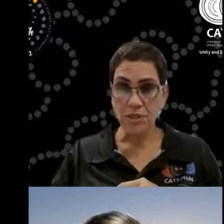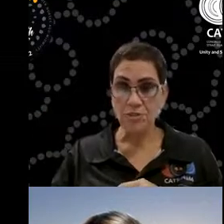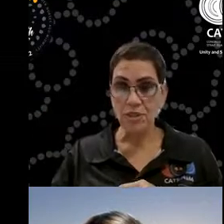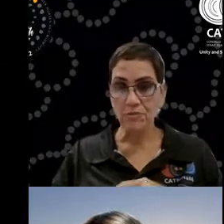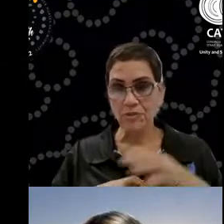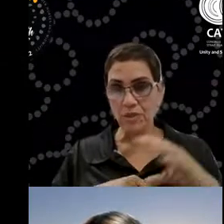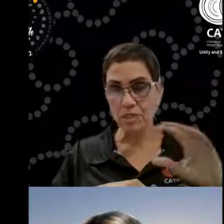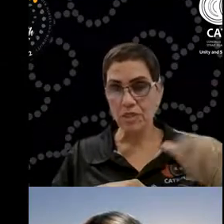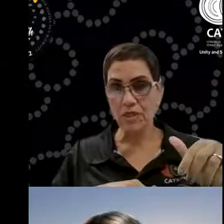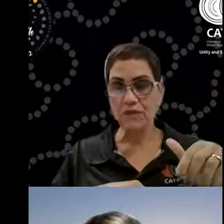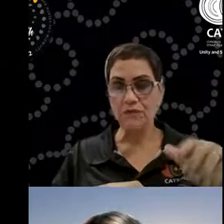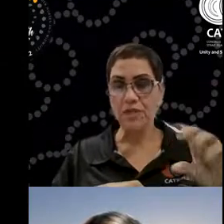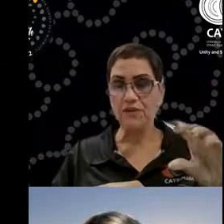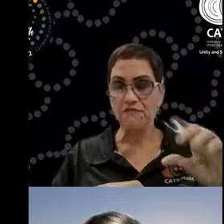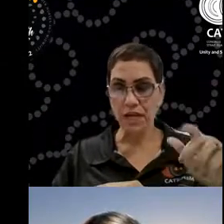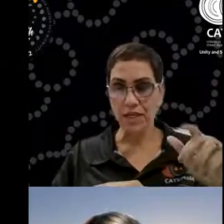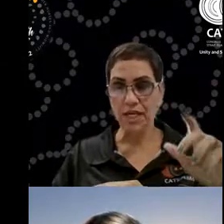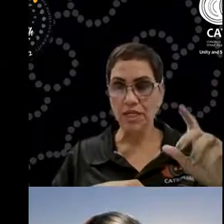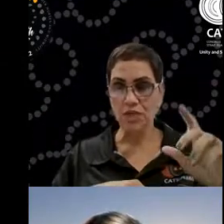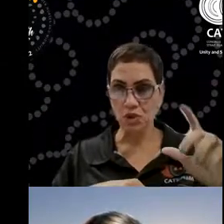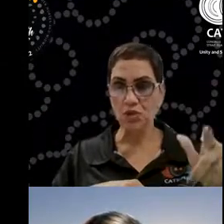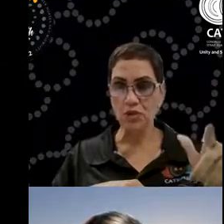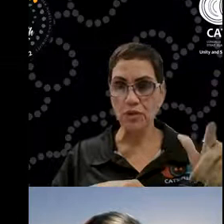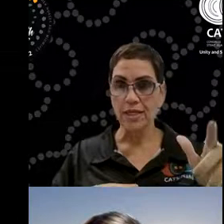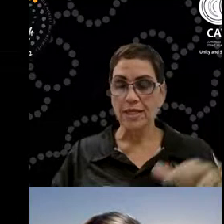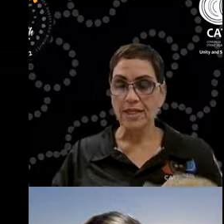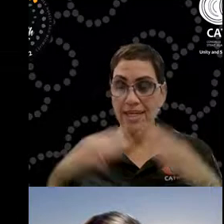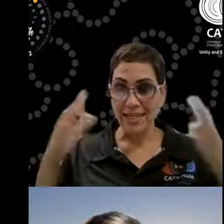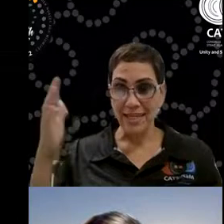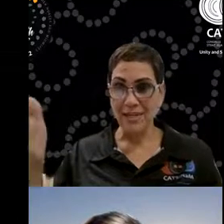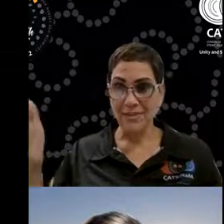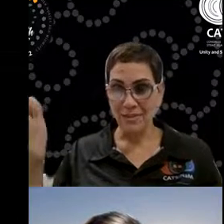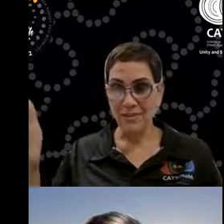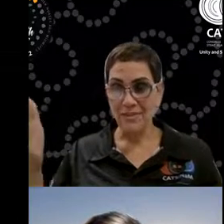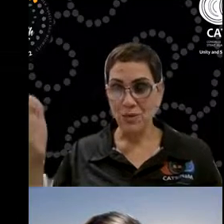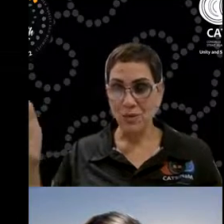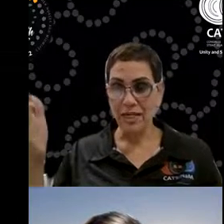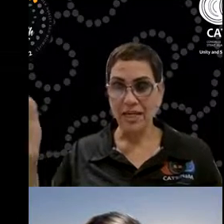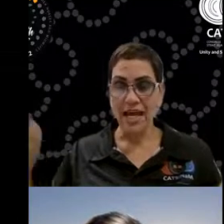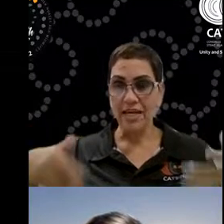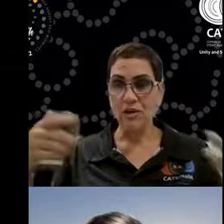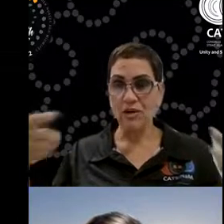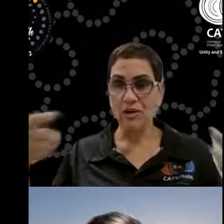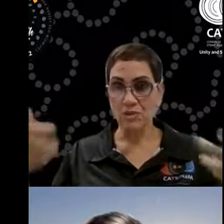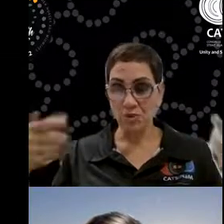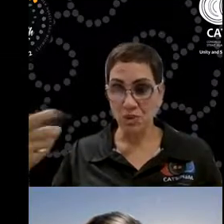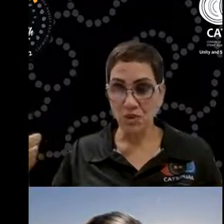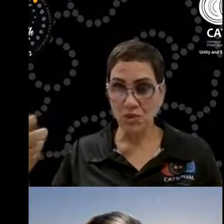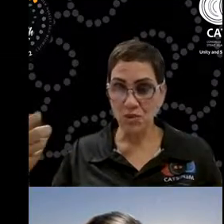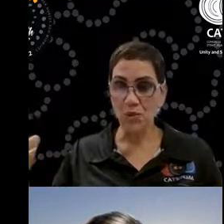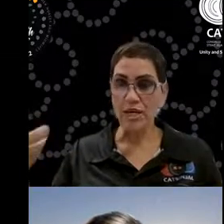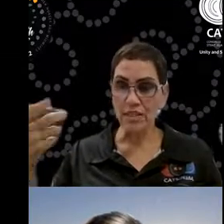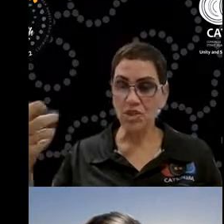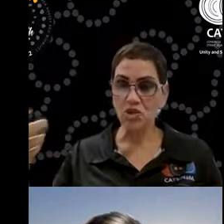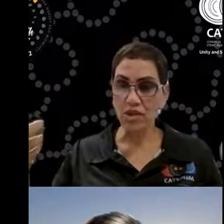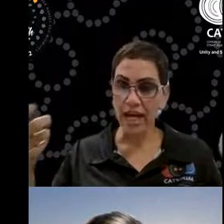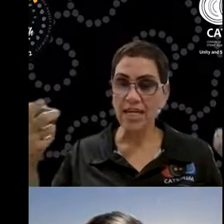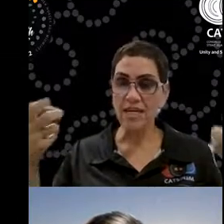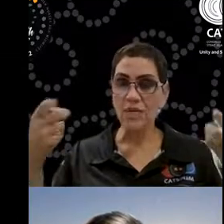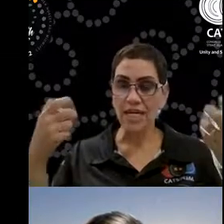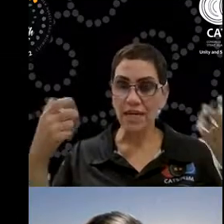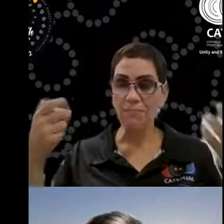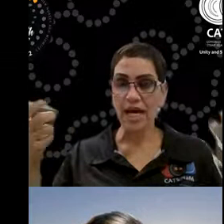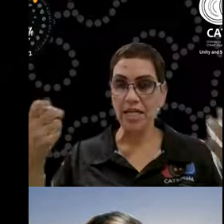negative experience, but we've got a scientifically validated tool that at the end of this, that we can analyse and produce whether